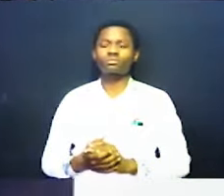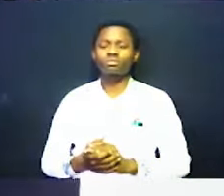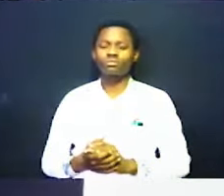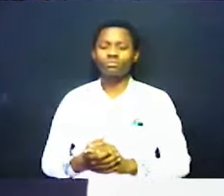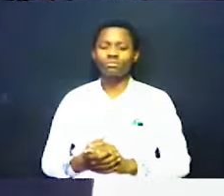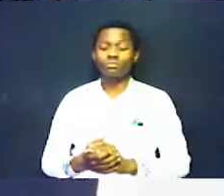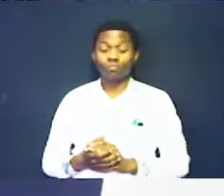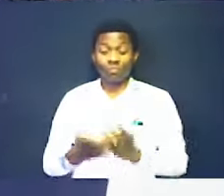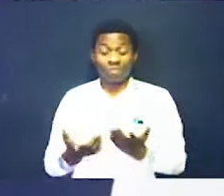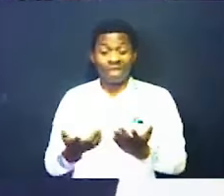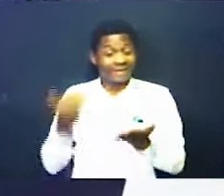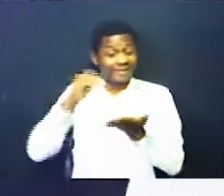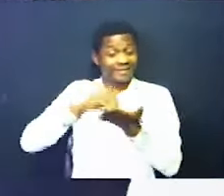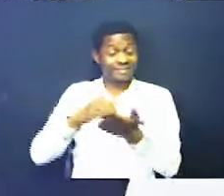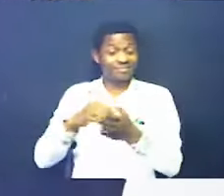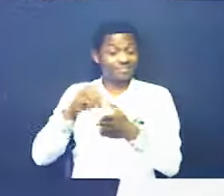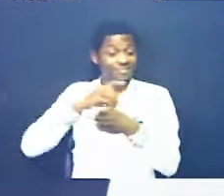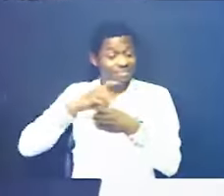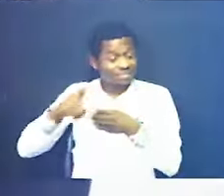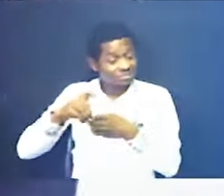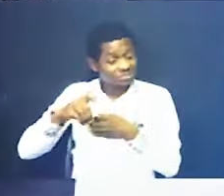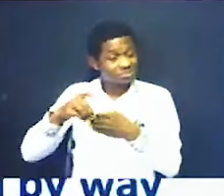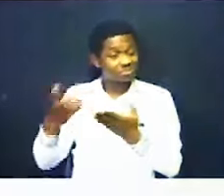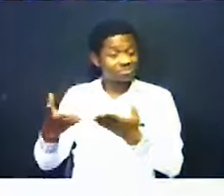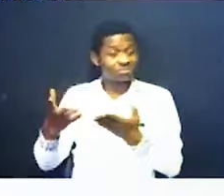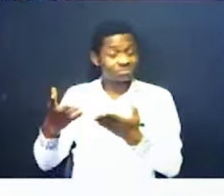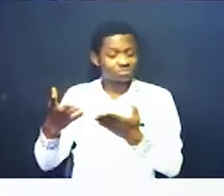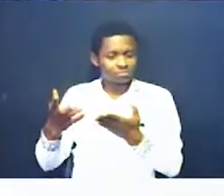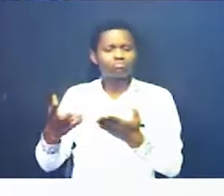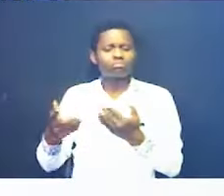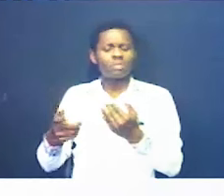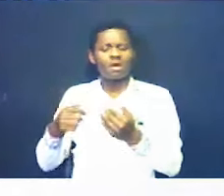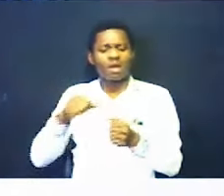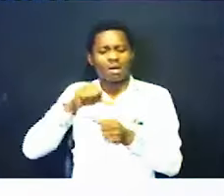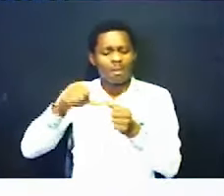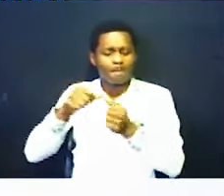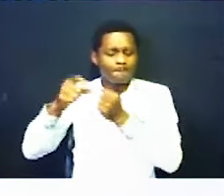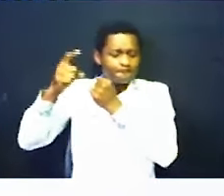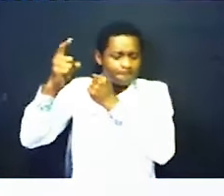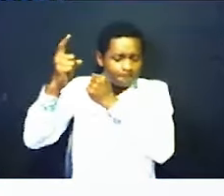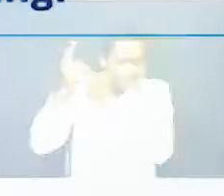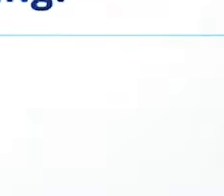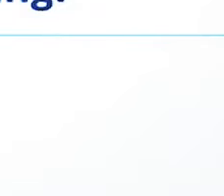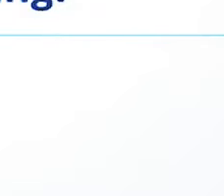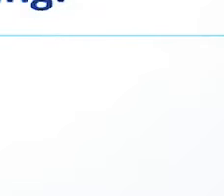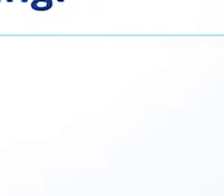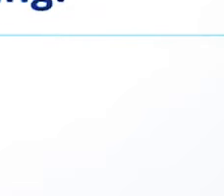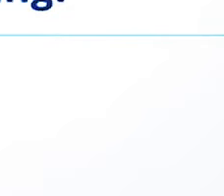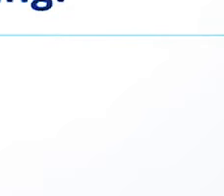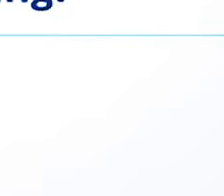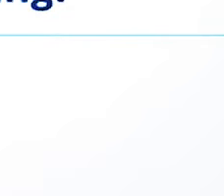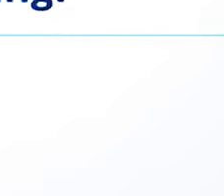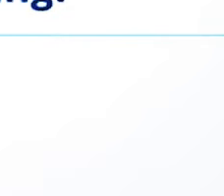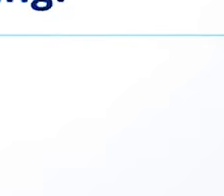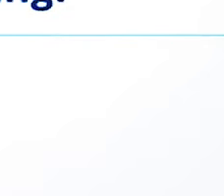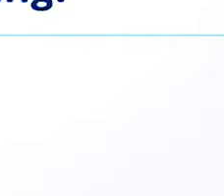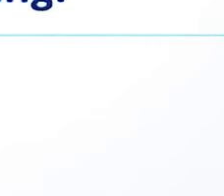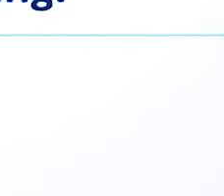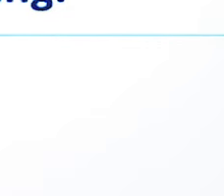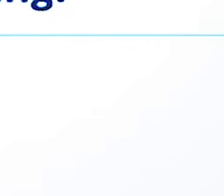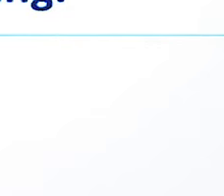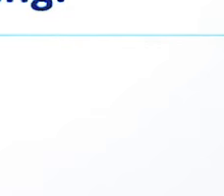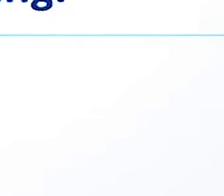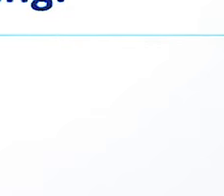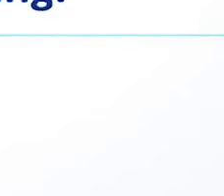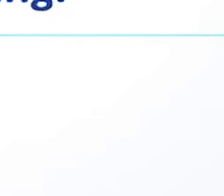about discipline again, we are talking about punishment inflicted by way of correction and